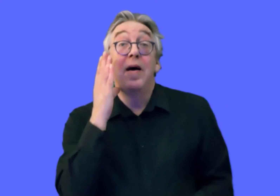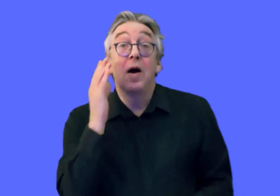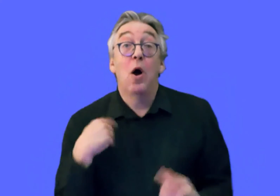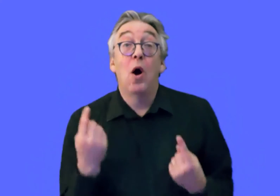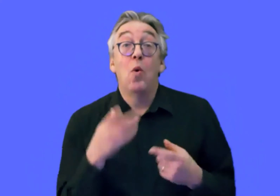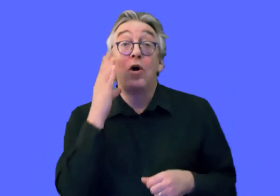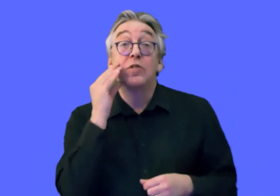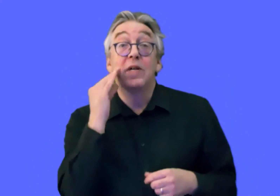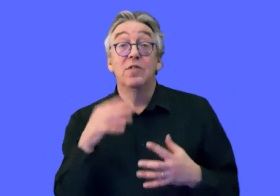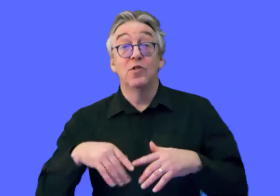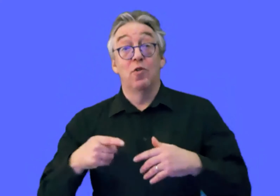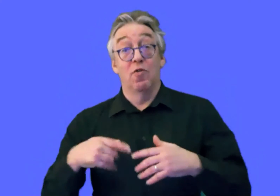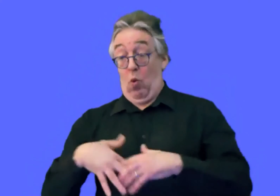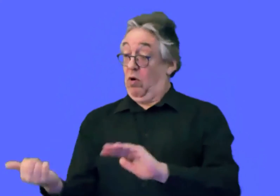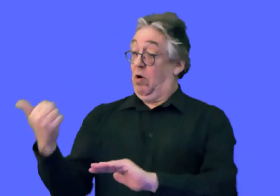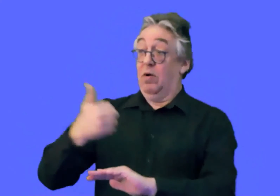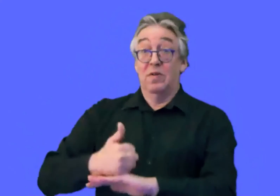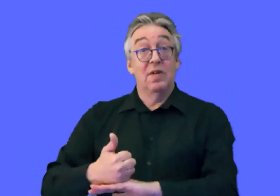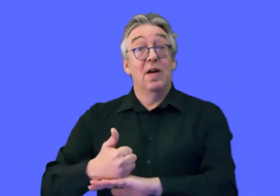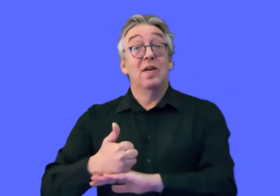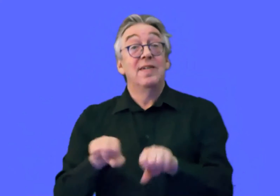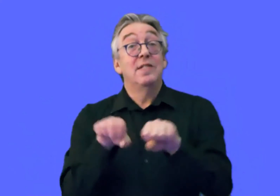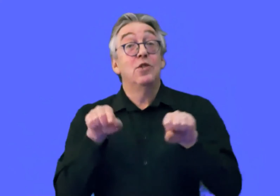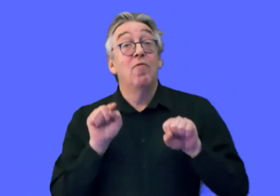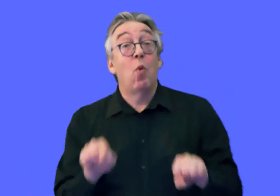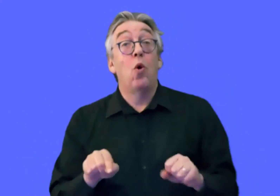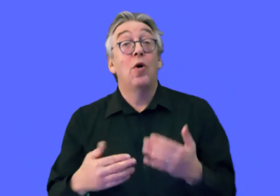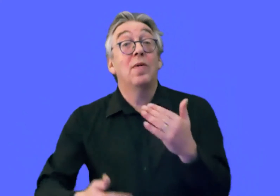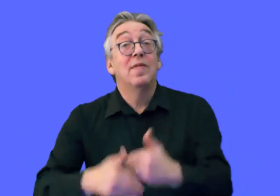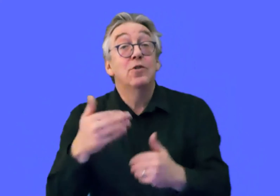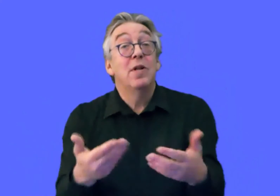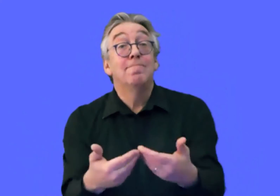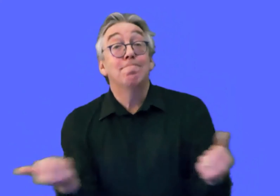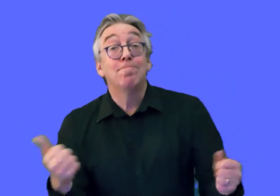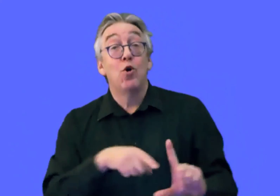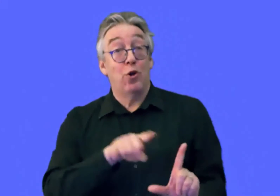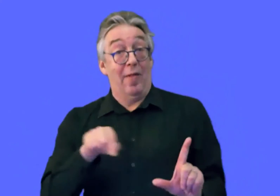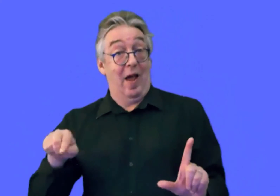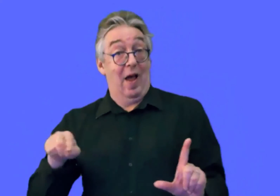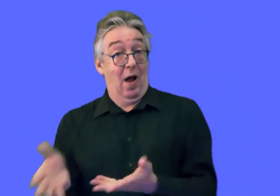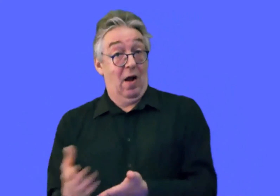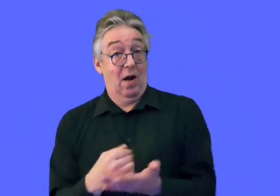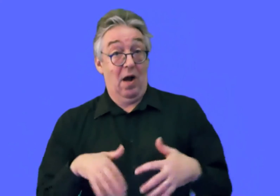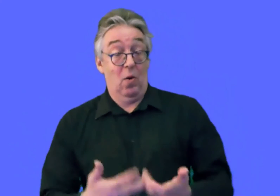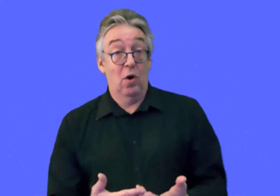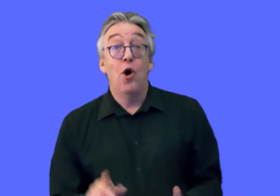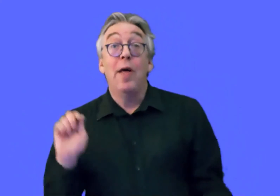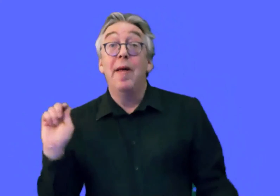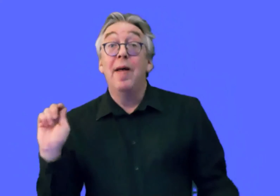collect disability disaggregated data. One is that we have, as a country, we have been able to